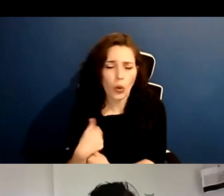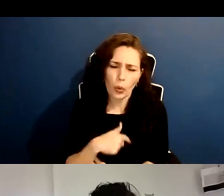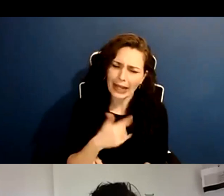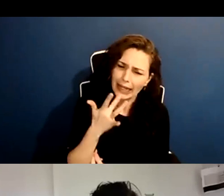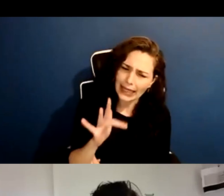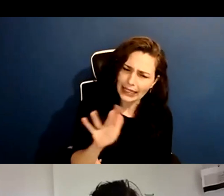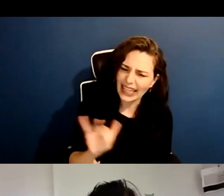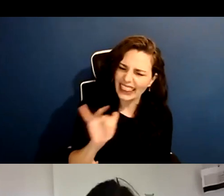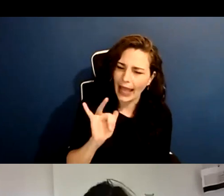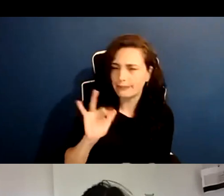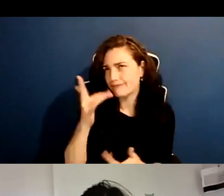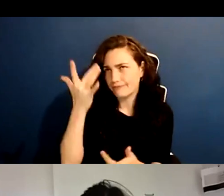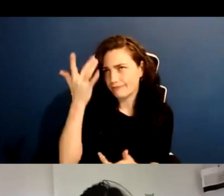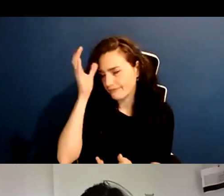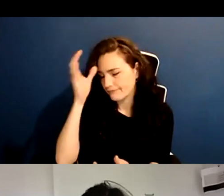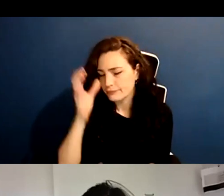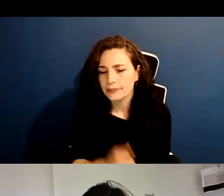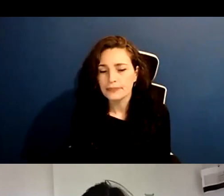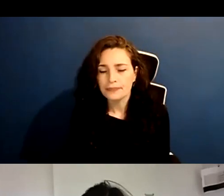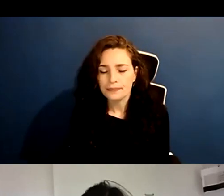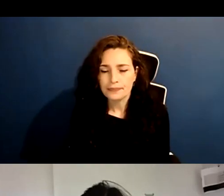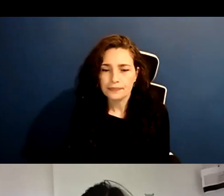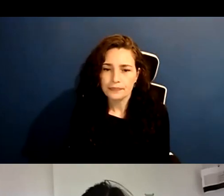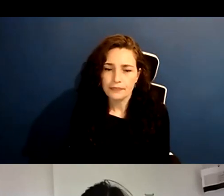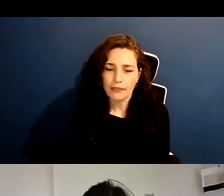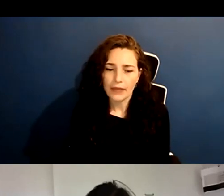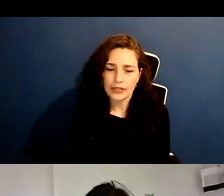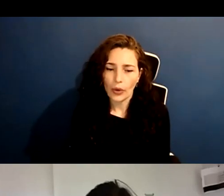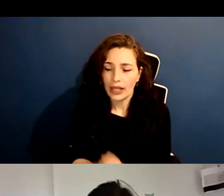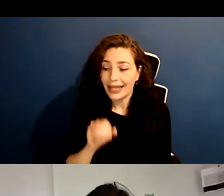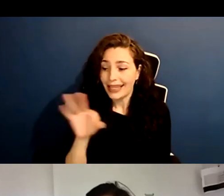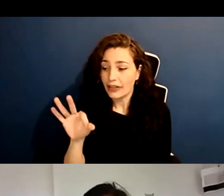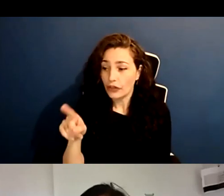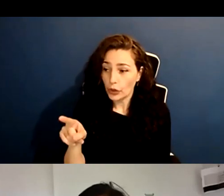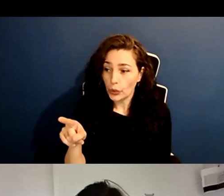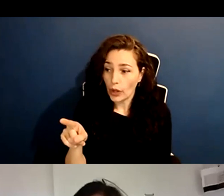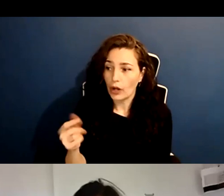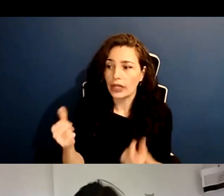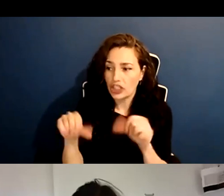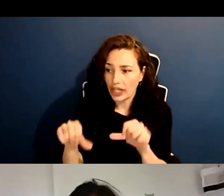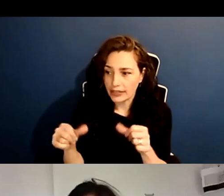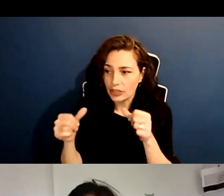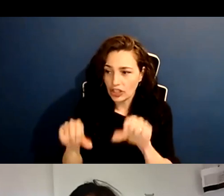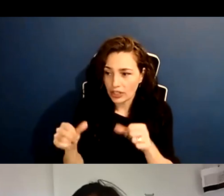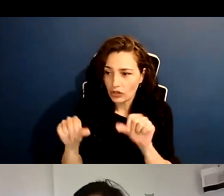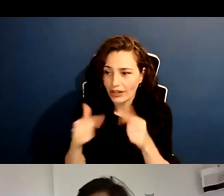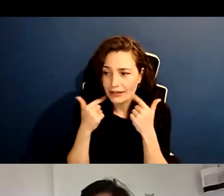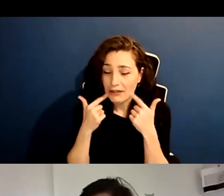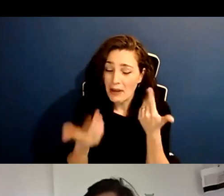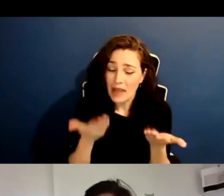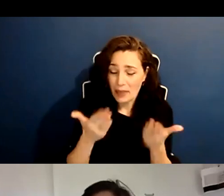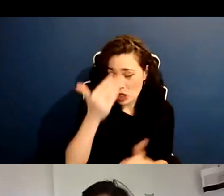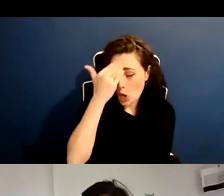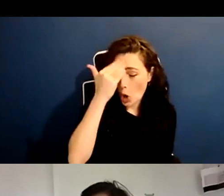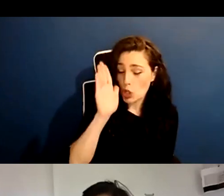guess the thing is that even if you do get just rejected, just know that your time will come, you know, and